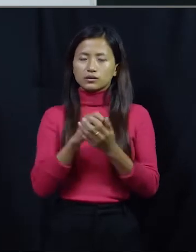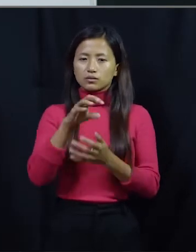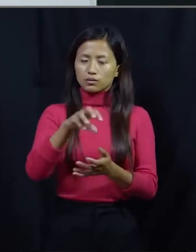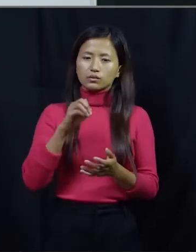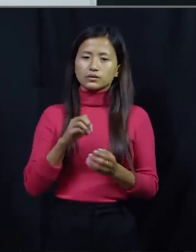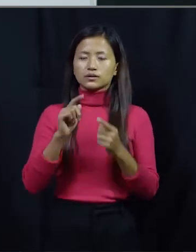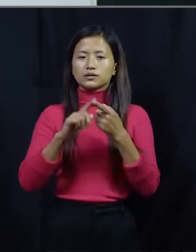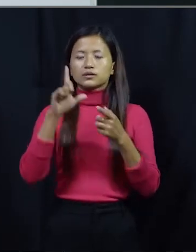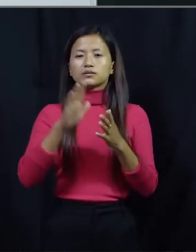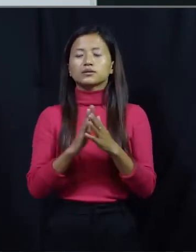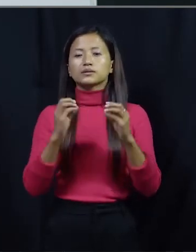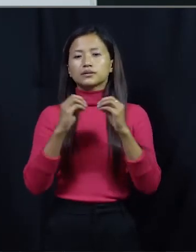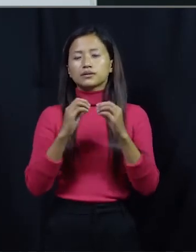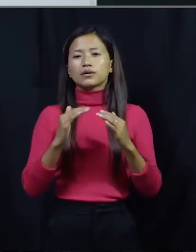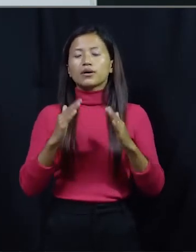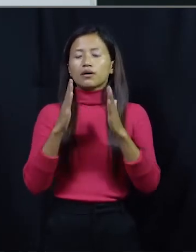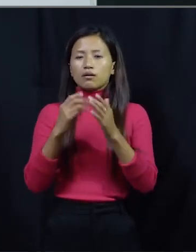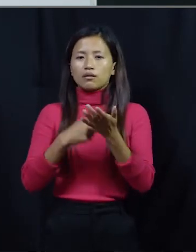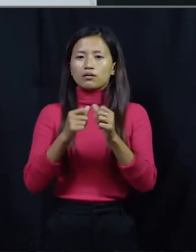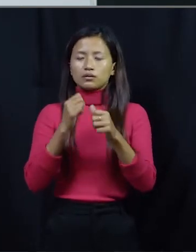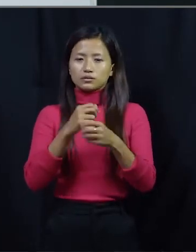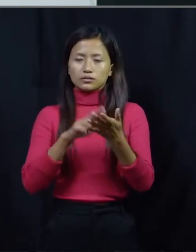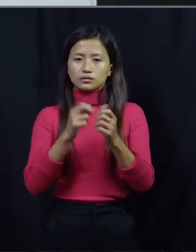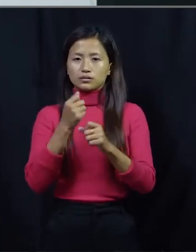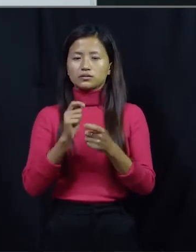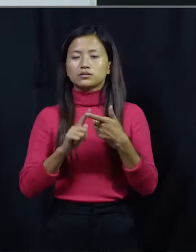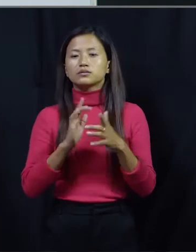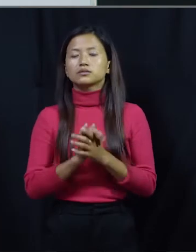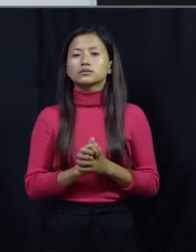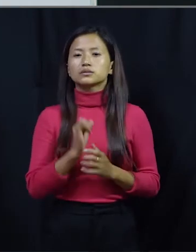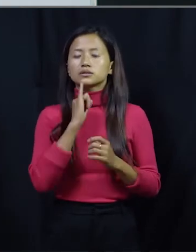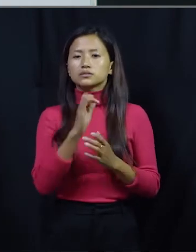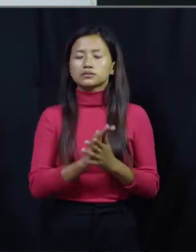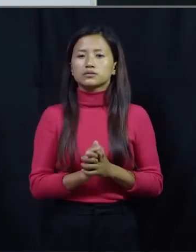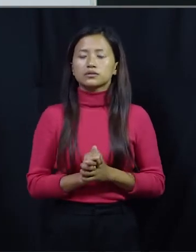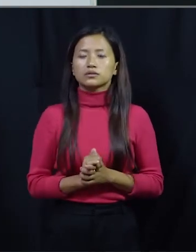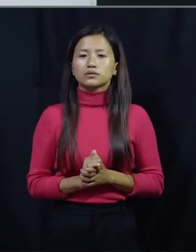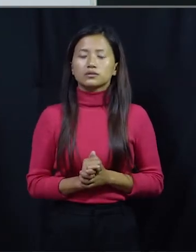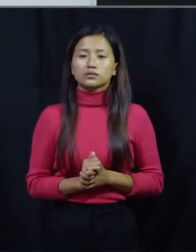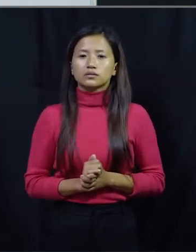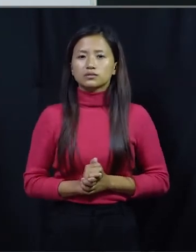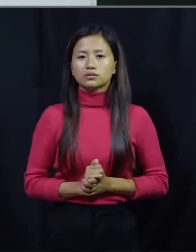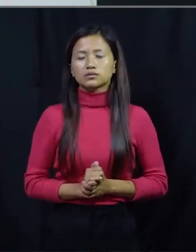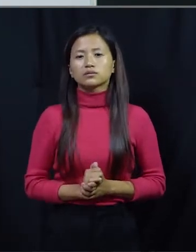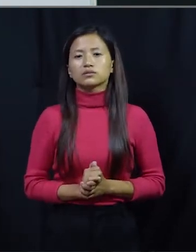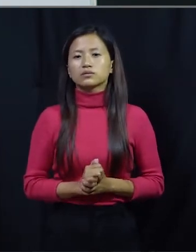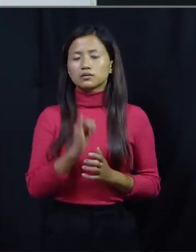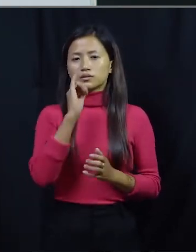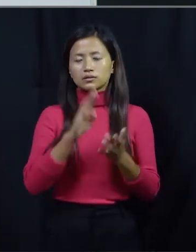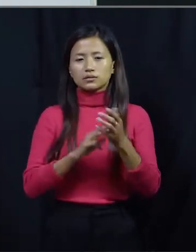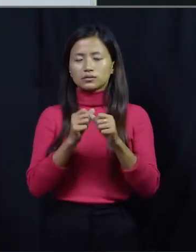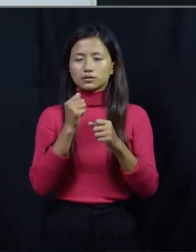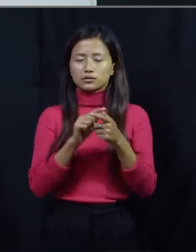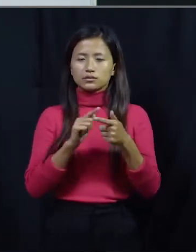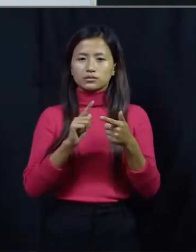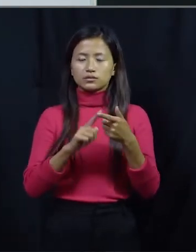set B, that is codomain. And range is the elements which are the images of